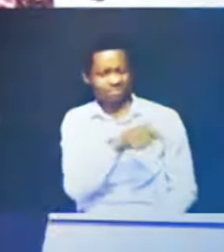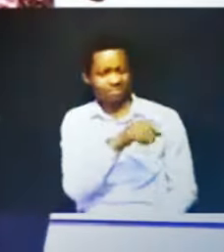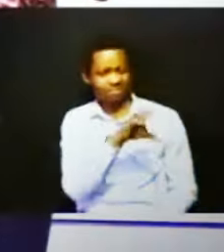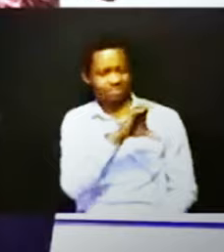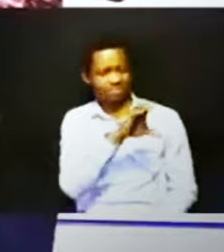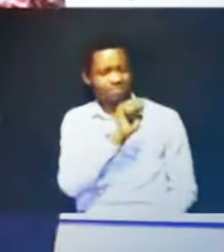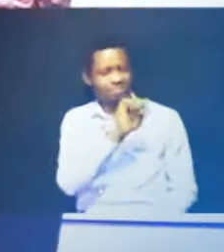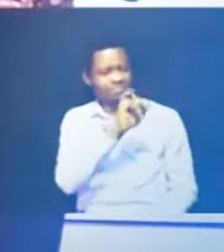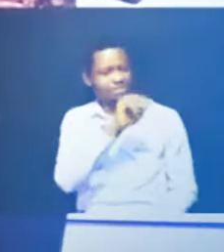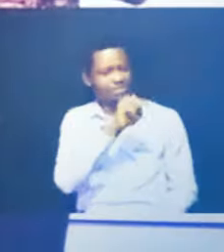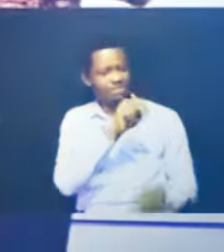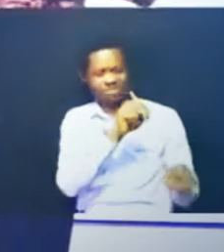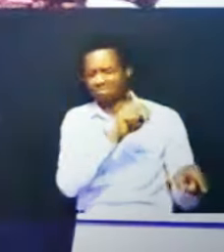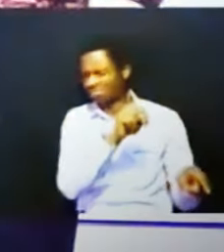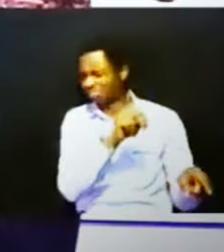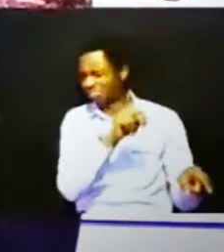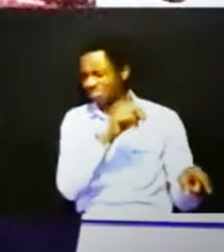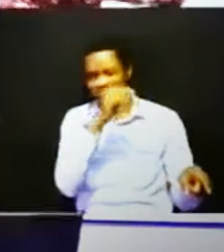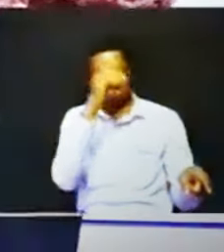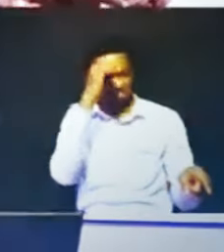this young man is offended. But